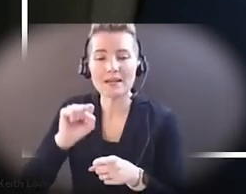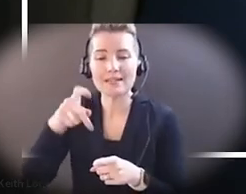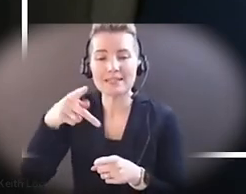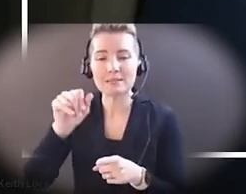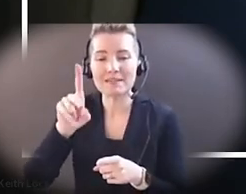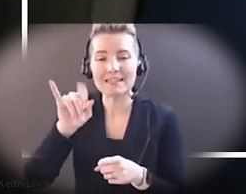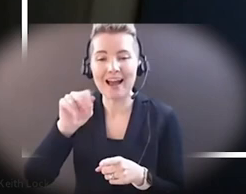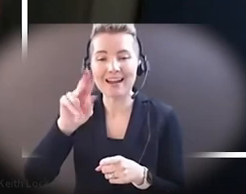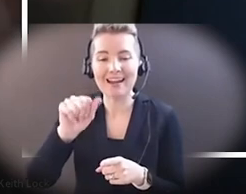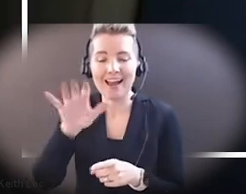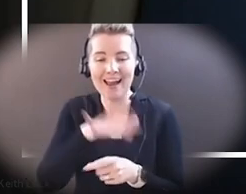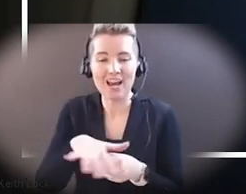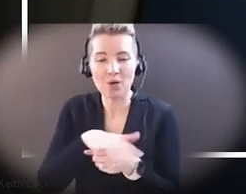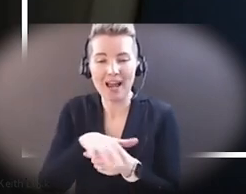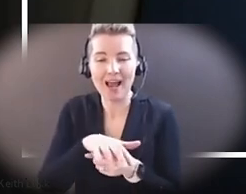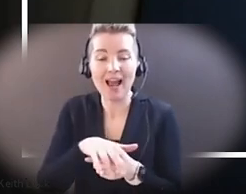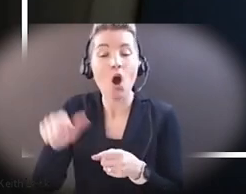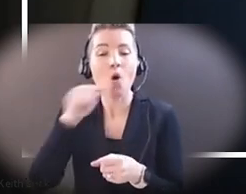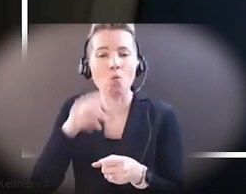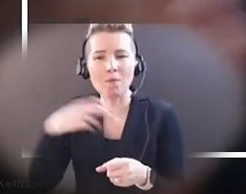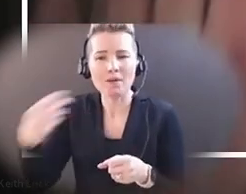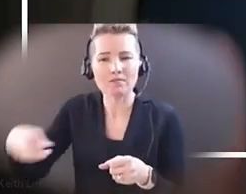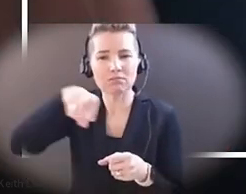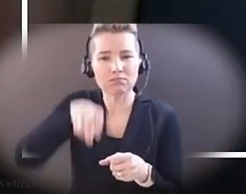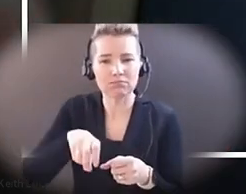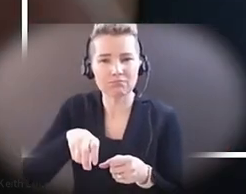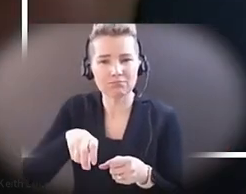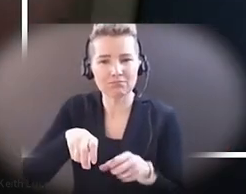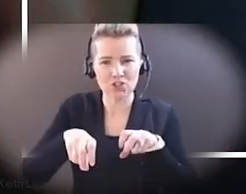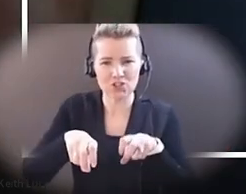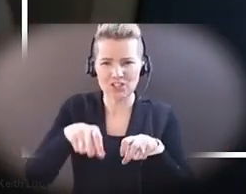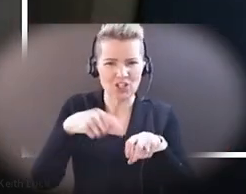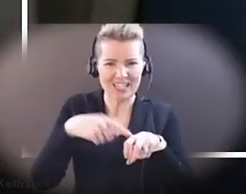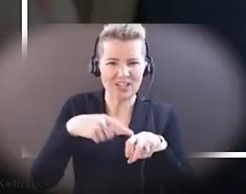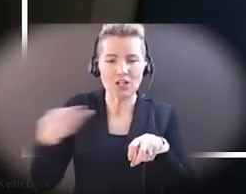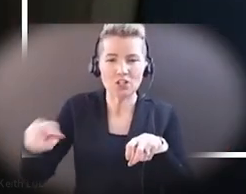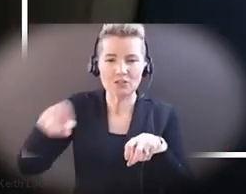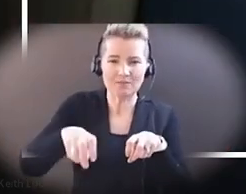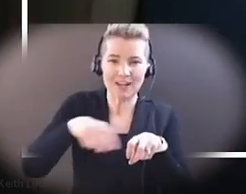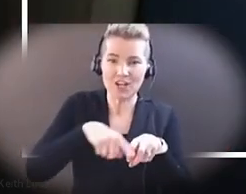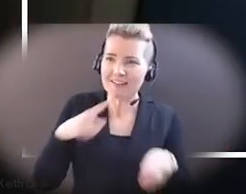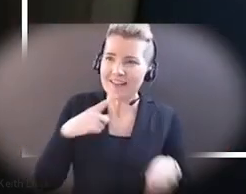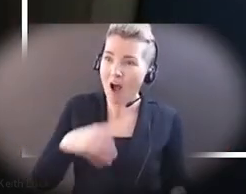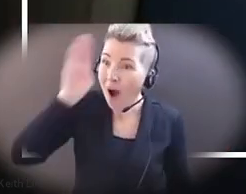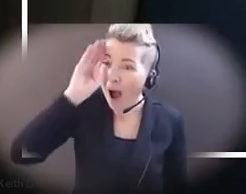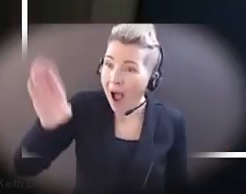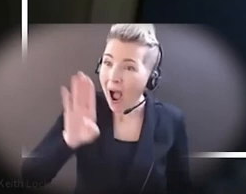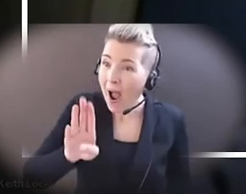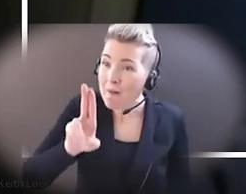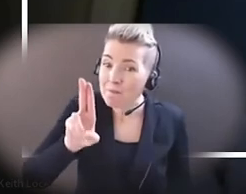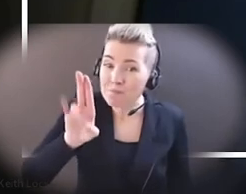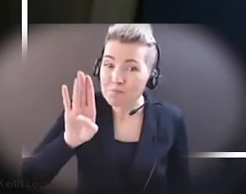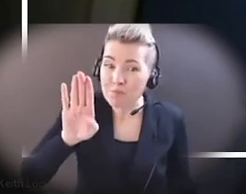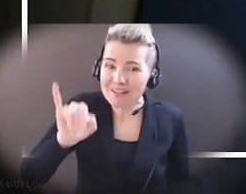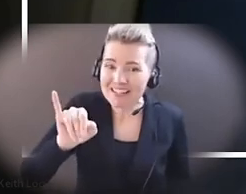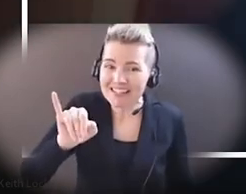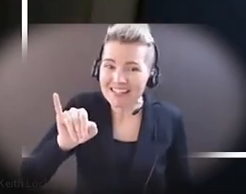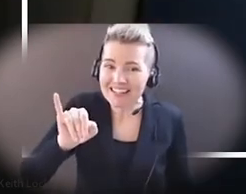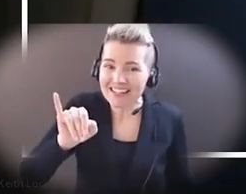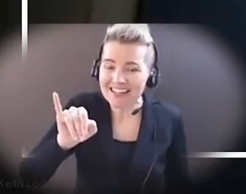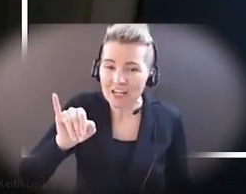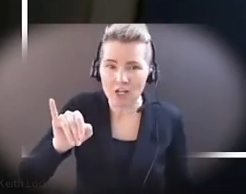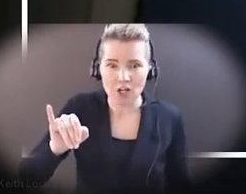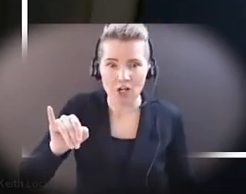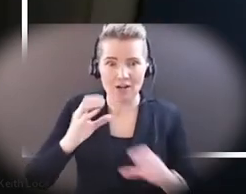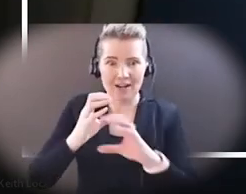saw this lady get on the streetcar and she said, "Oh, hi, Booby." And the whole